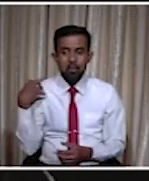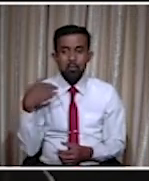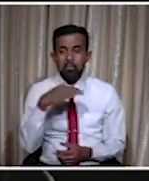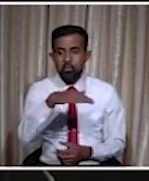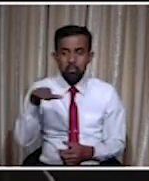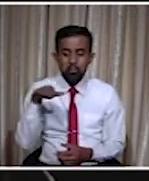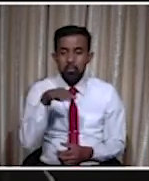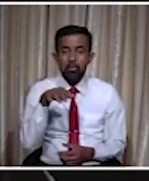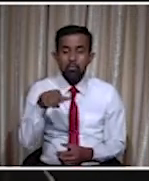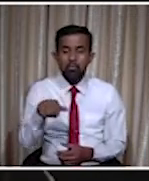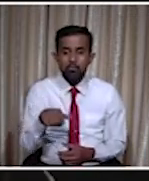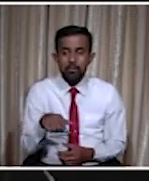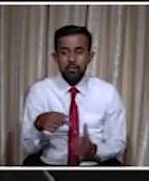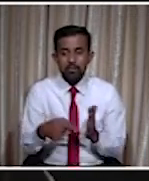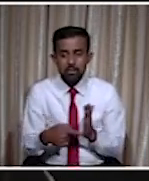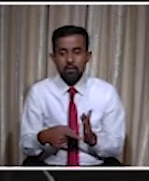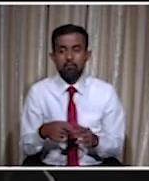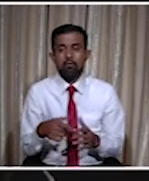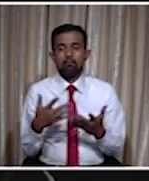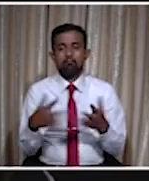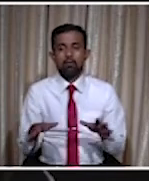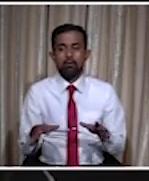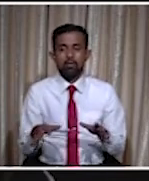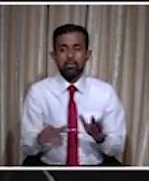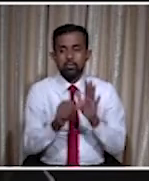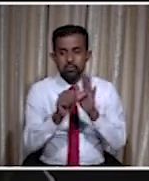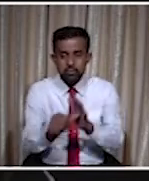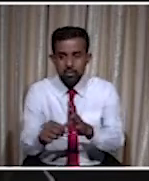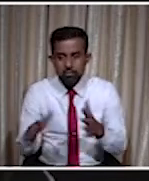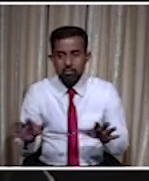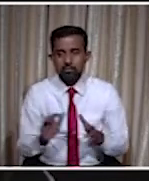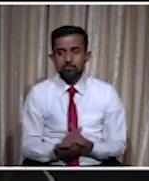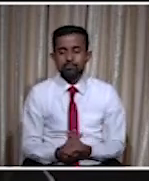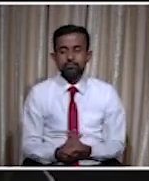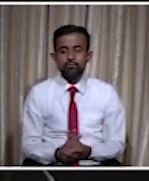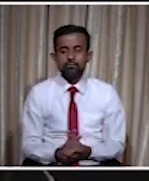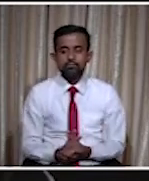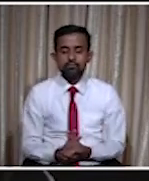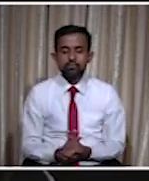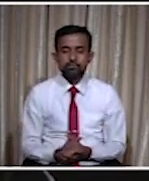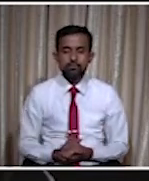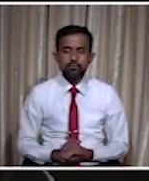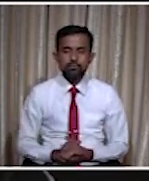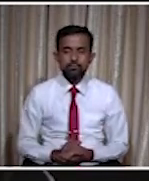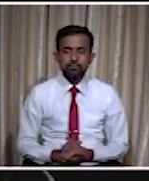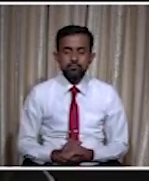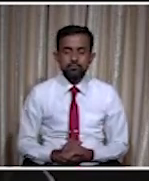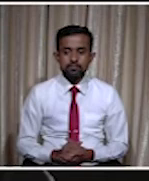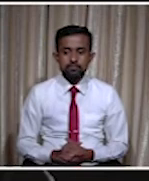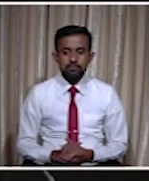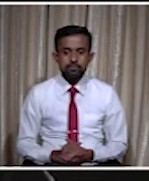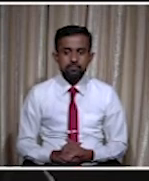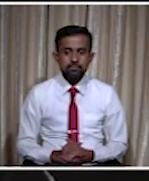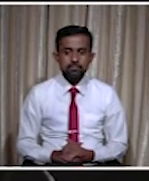I do not want to recount. I have spoken ad nauseam in this house about the sufferings that we had to